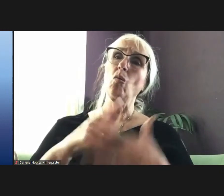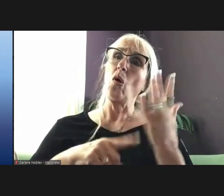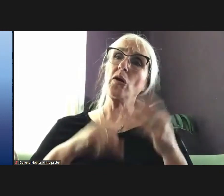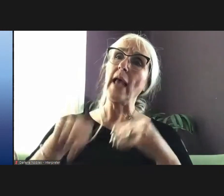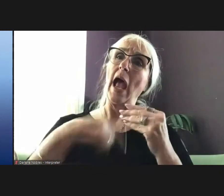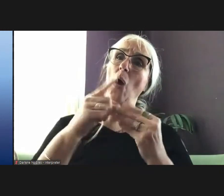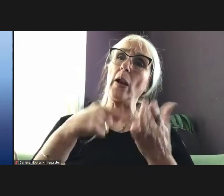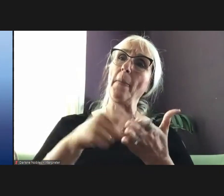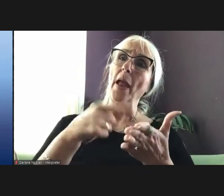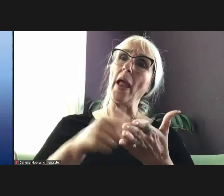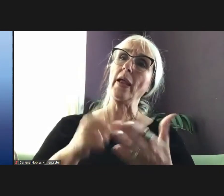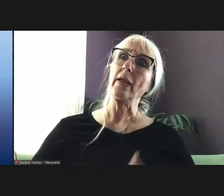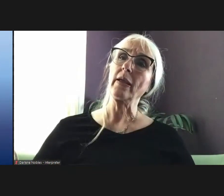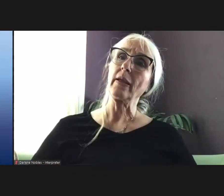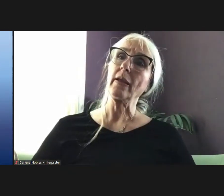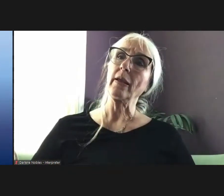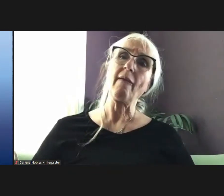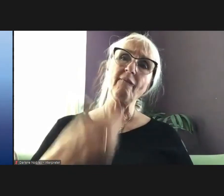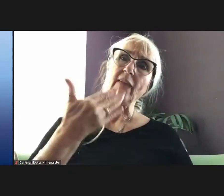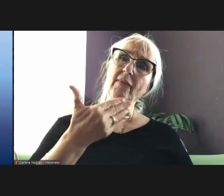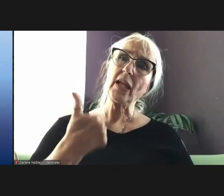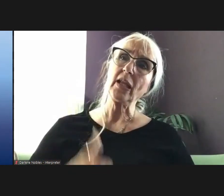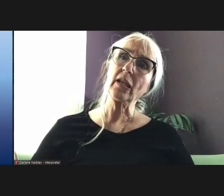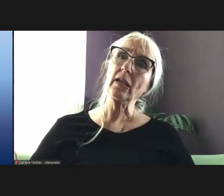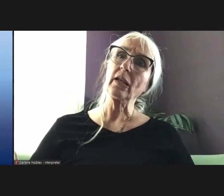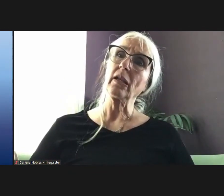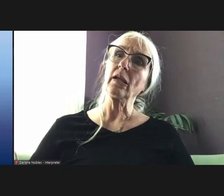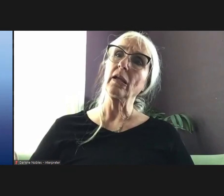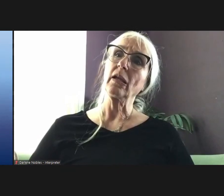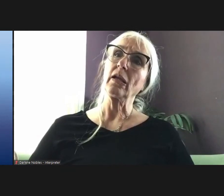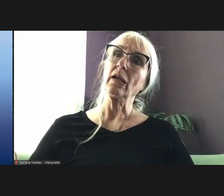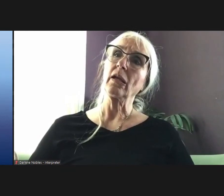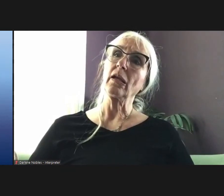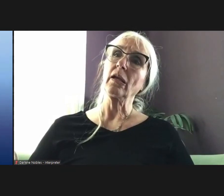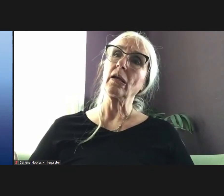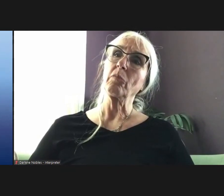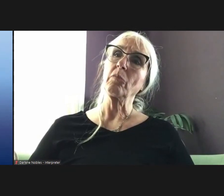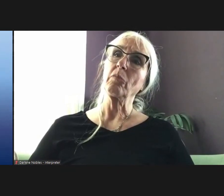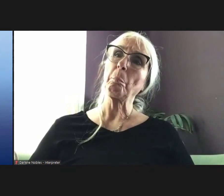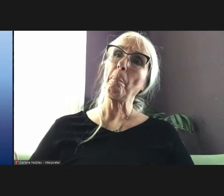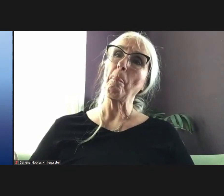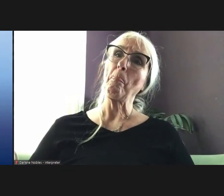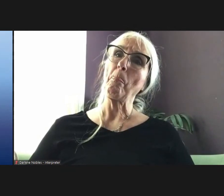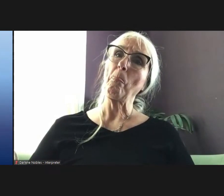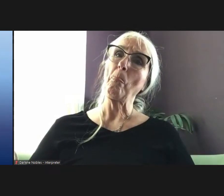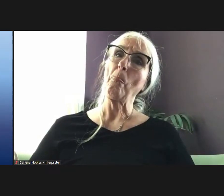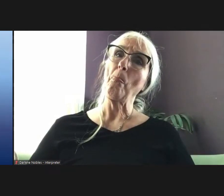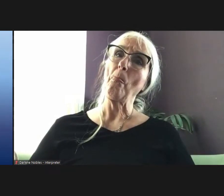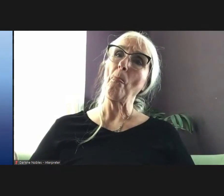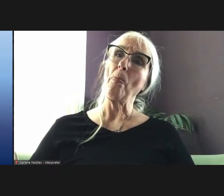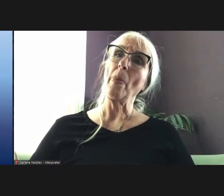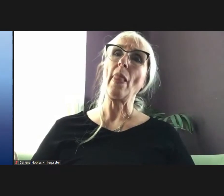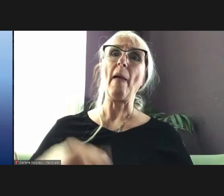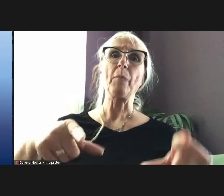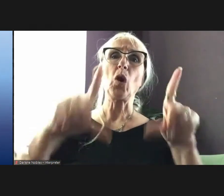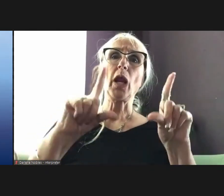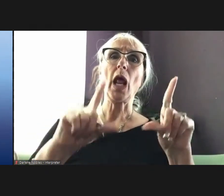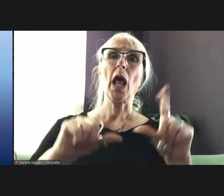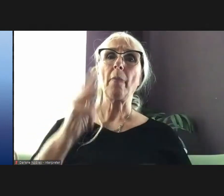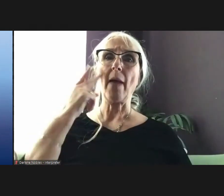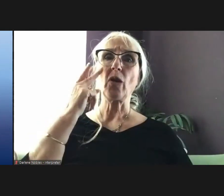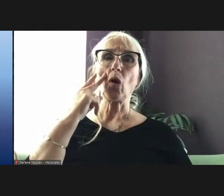that? 15? I have my book with me. I think we moved everybody to 15. I can pull it up really quick.